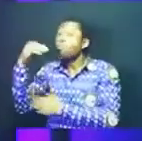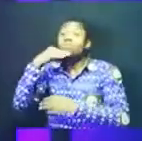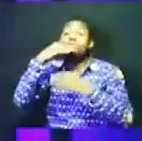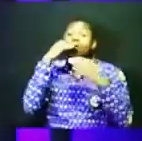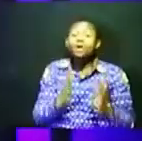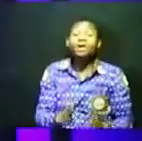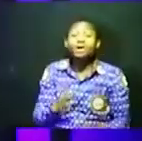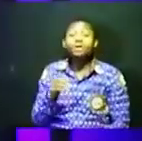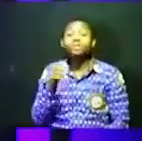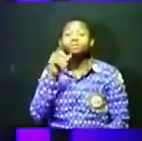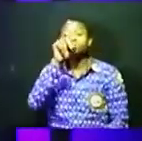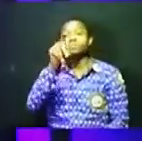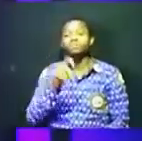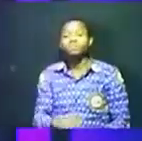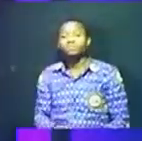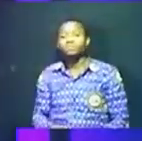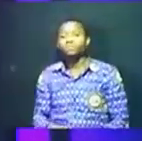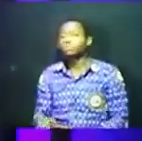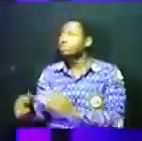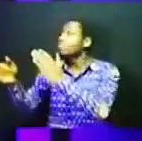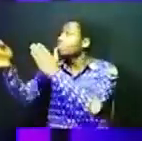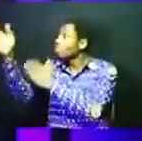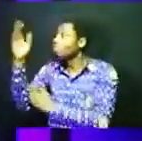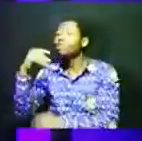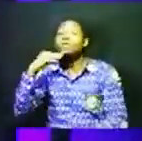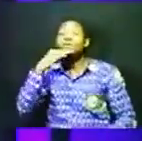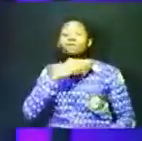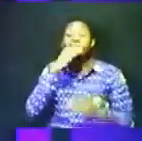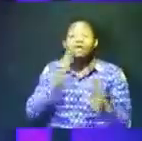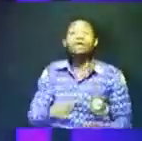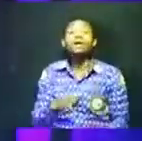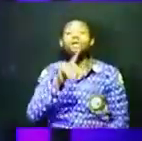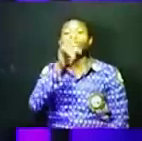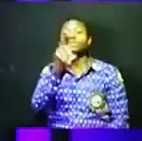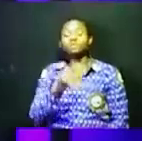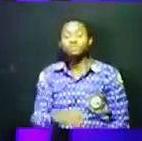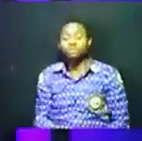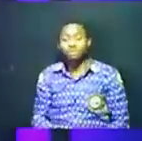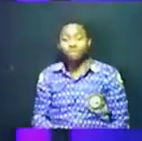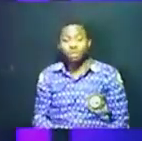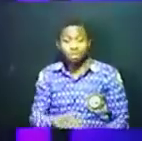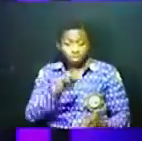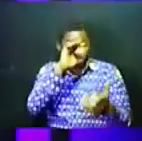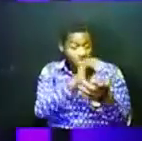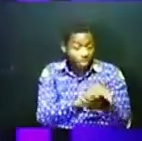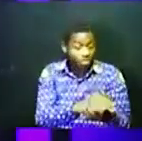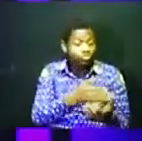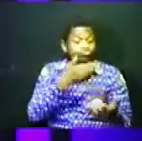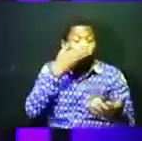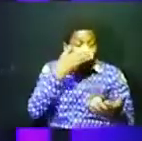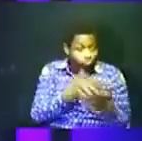liar? Is marriage something good? You are a